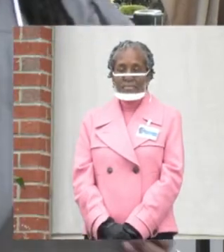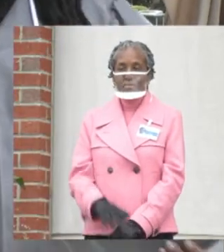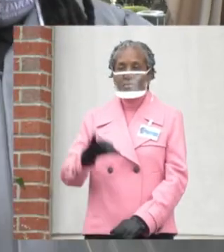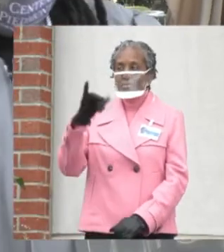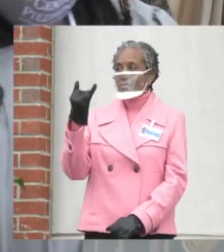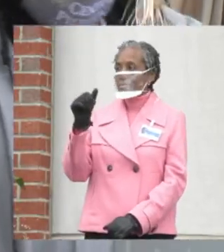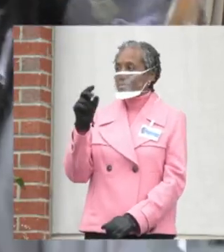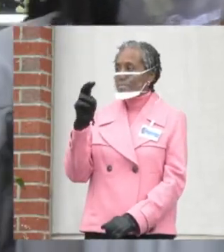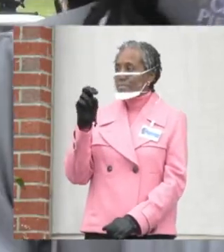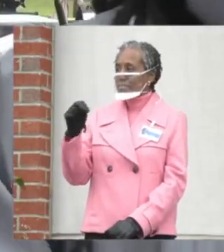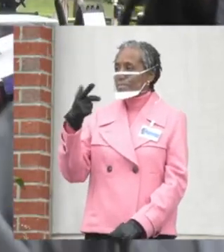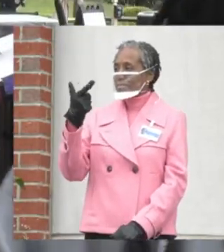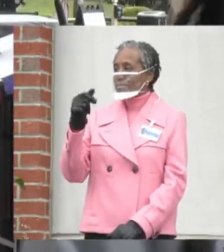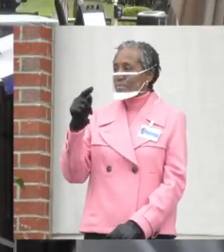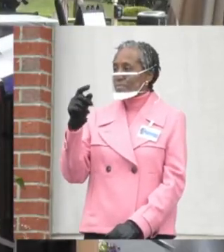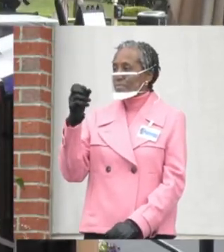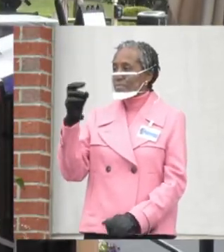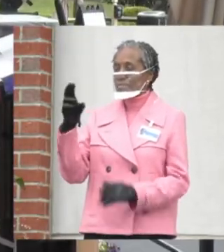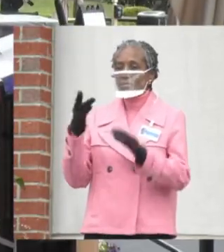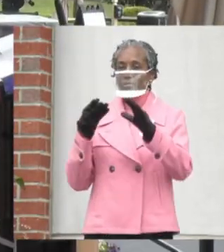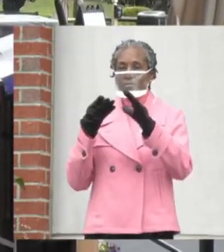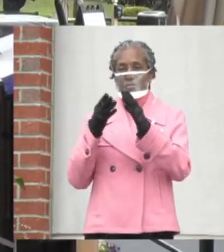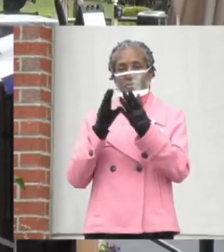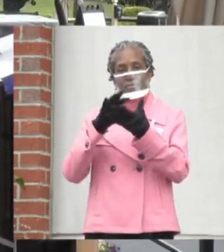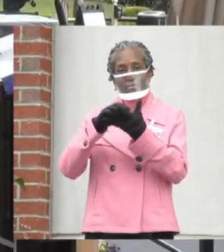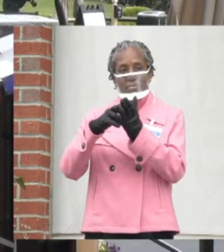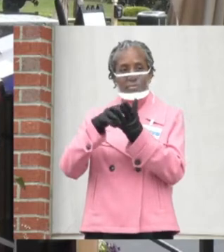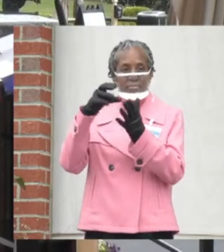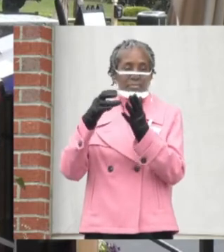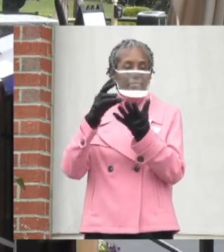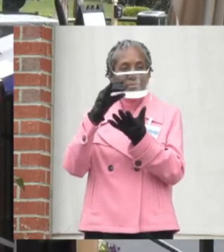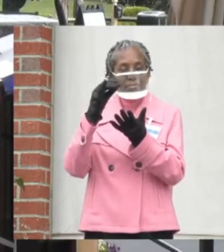Jasmine Gaithers, Culinary Arts.